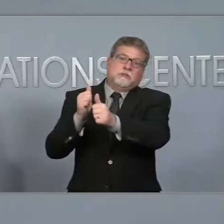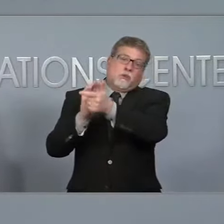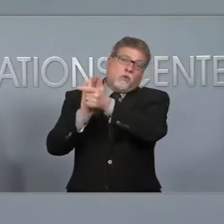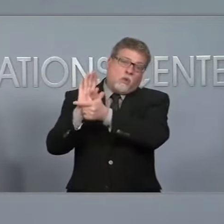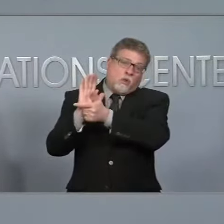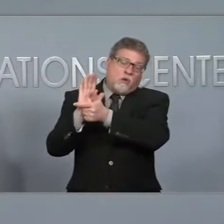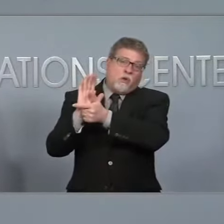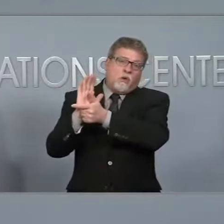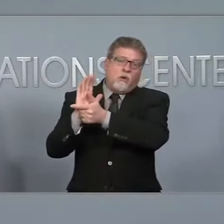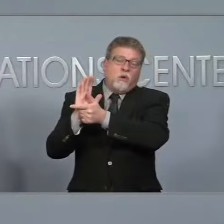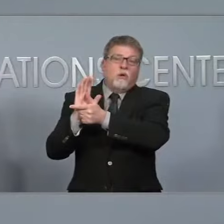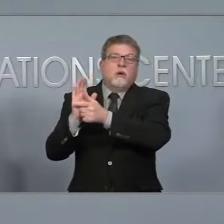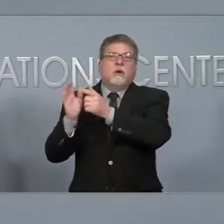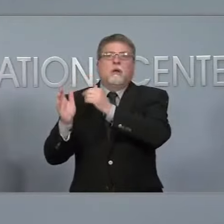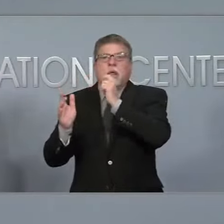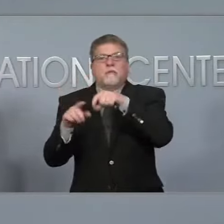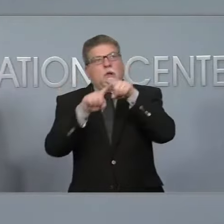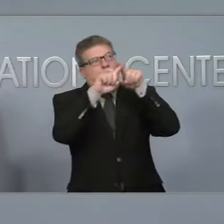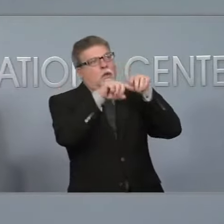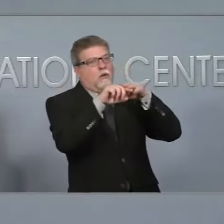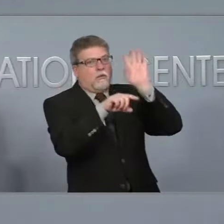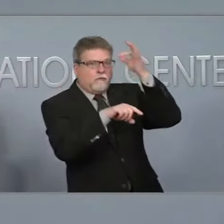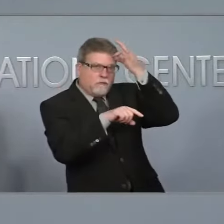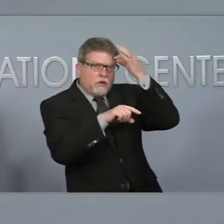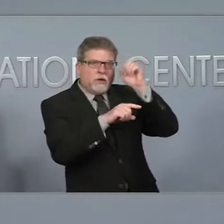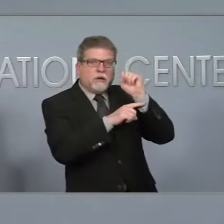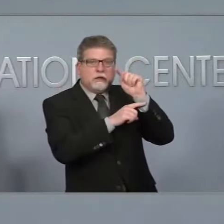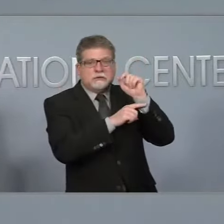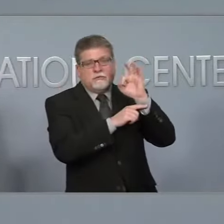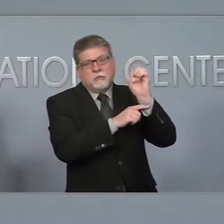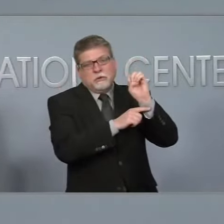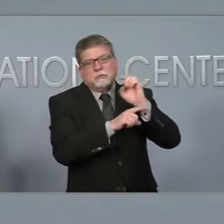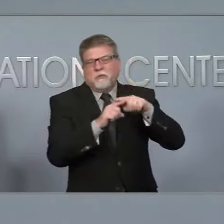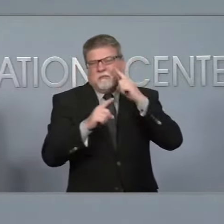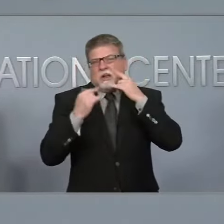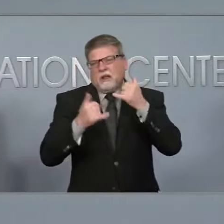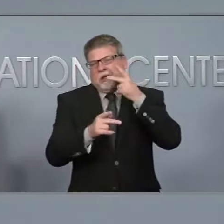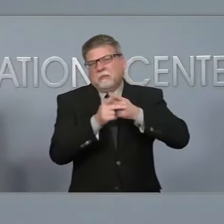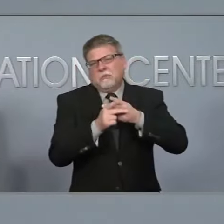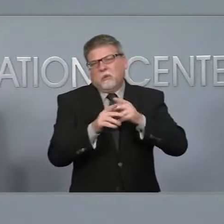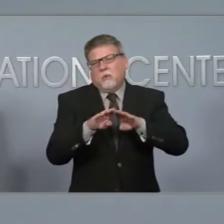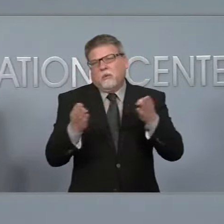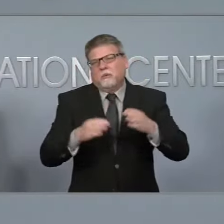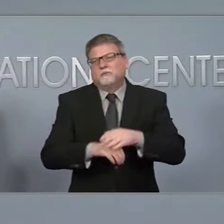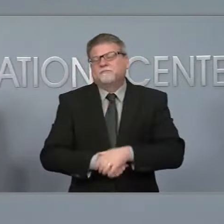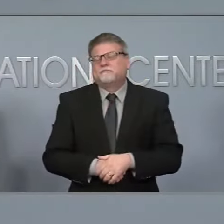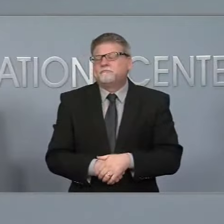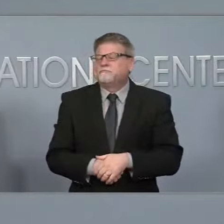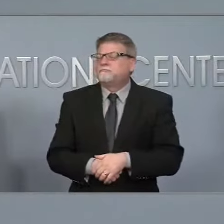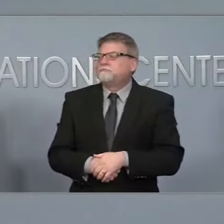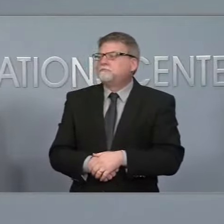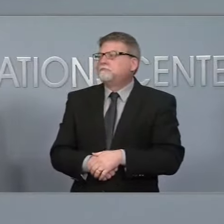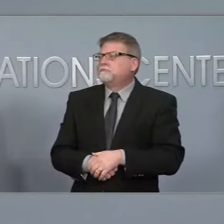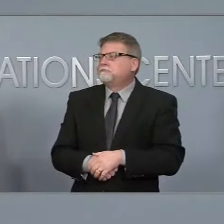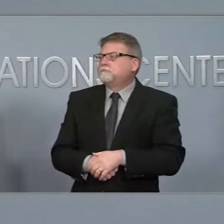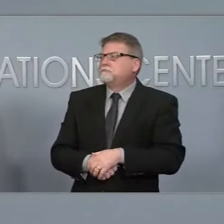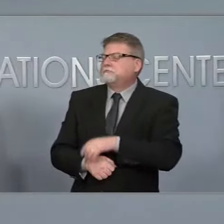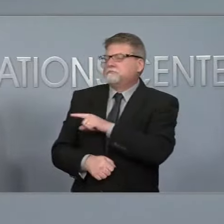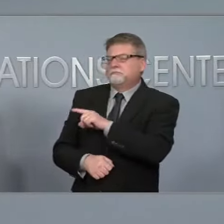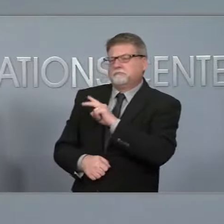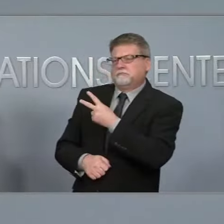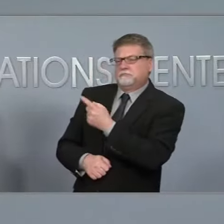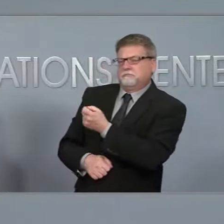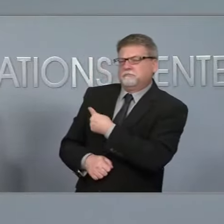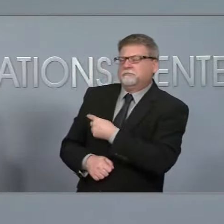consider ending that. But right now, that's where we still are. Okay. And then, do you mean about like